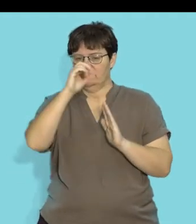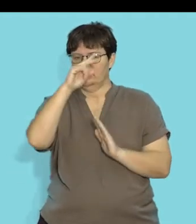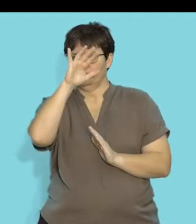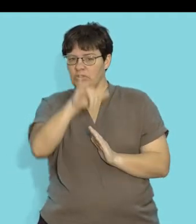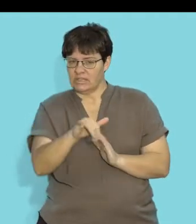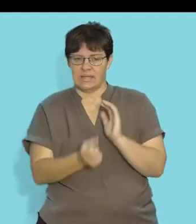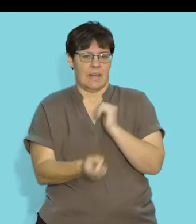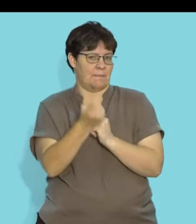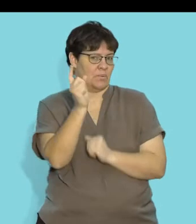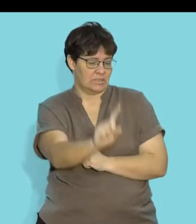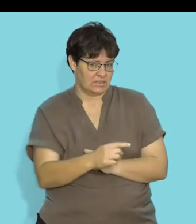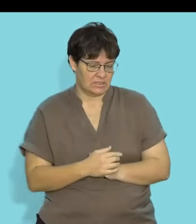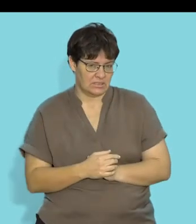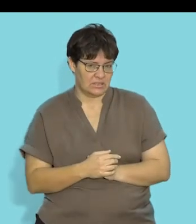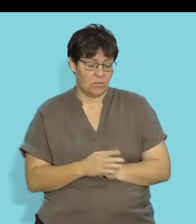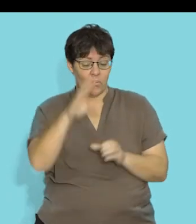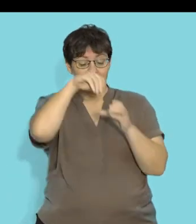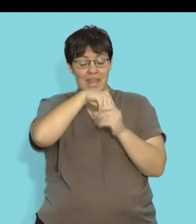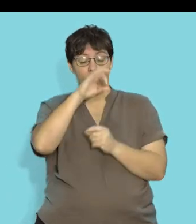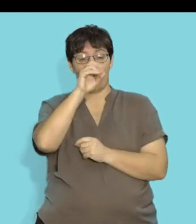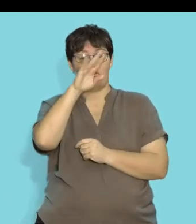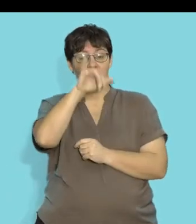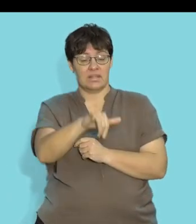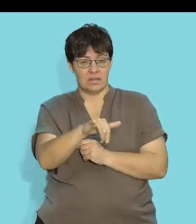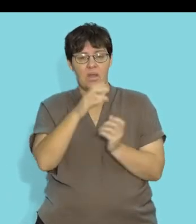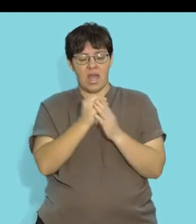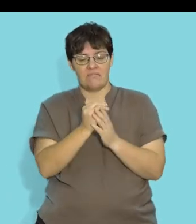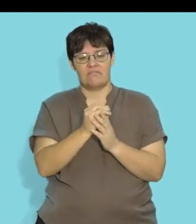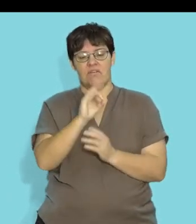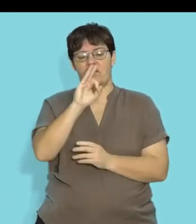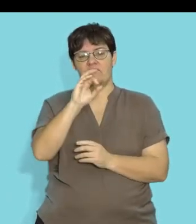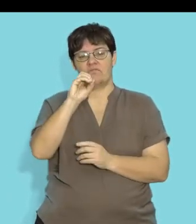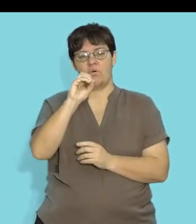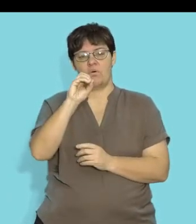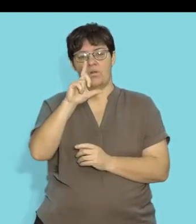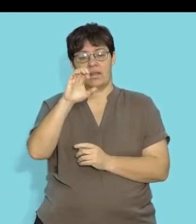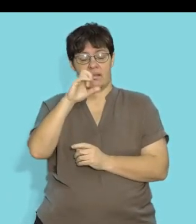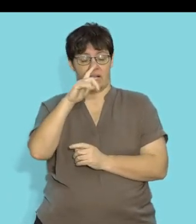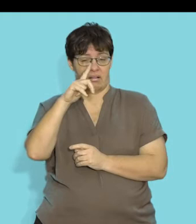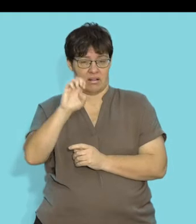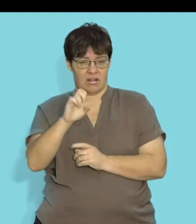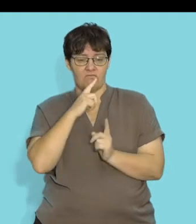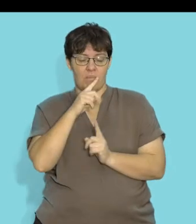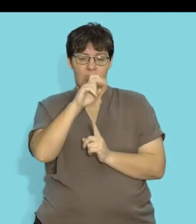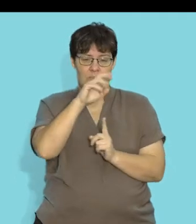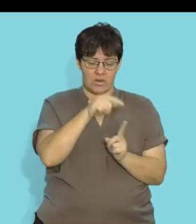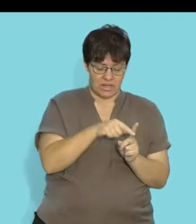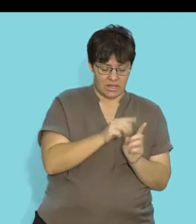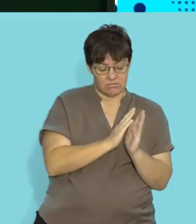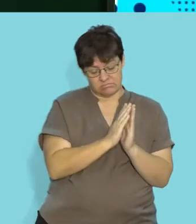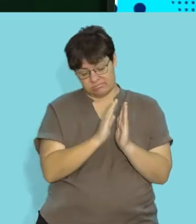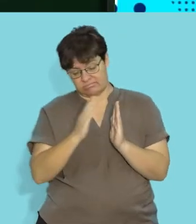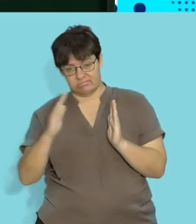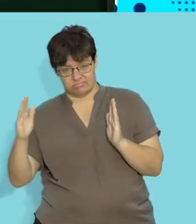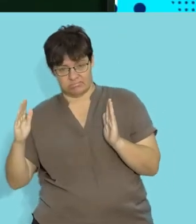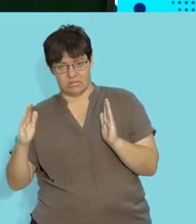the ovary. And it's important that we recognize that within the ovary we have the follicle that's developing, and that develops from a primary follicle